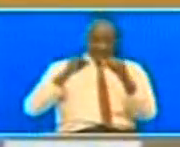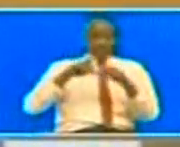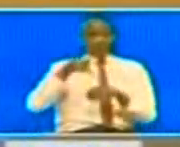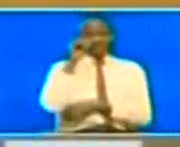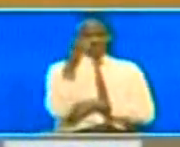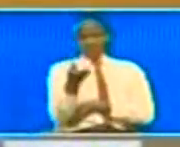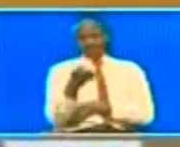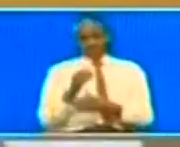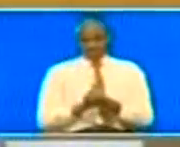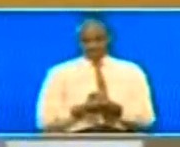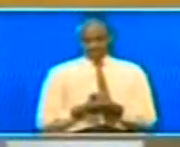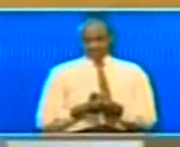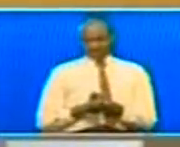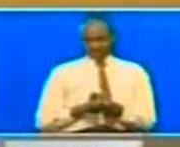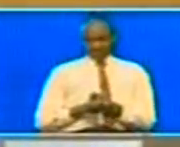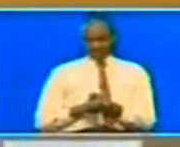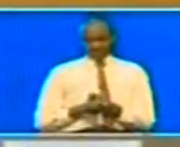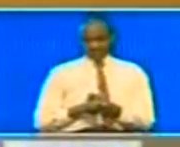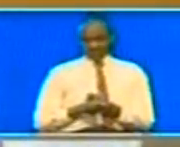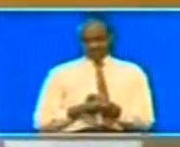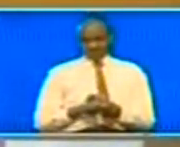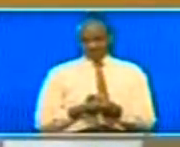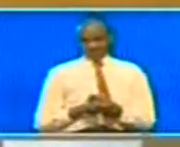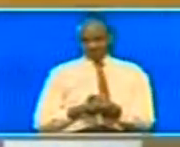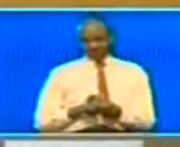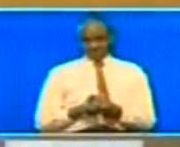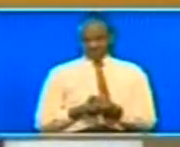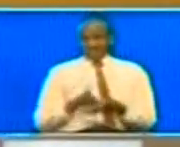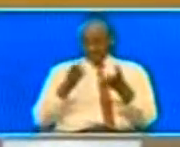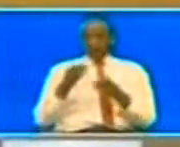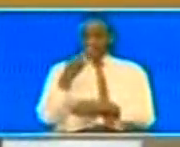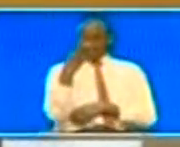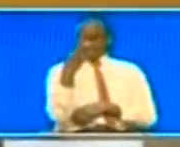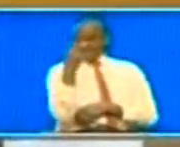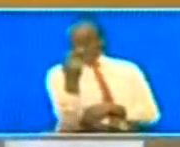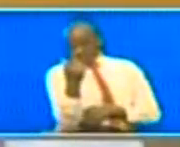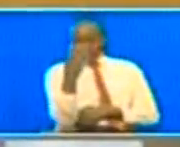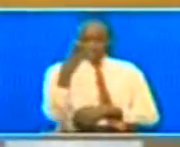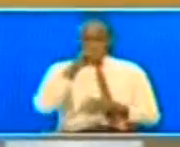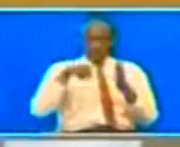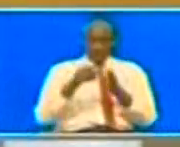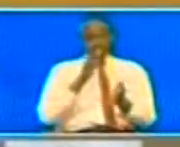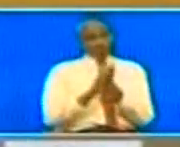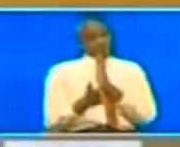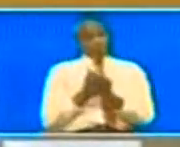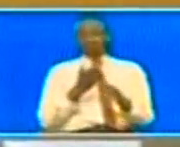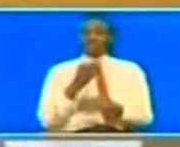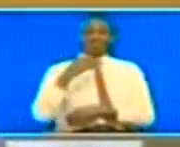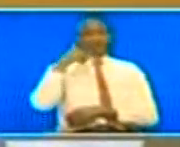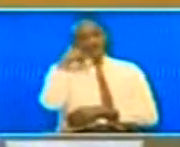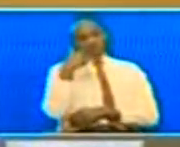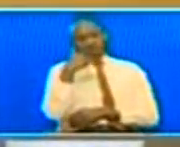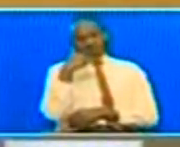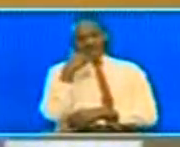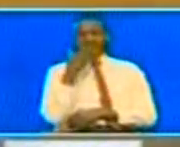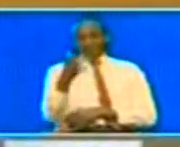what the problem is, and nobody was responding. And after 3.5-4 hours, when nobody was responding,